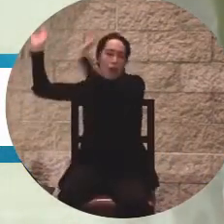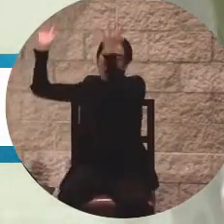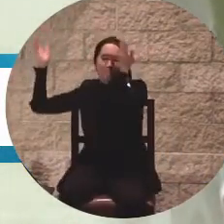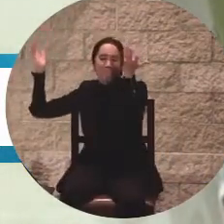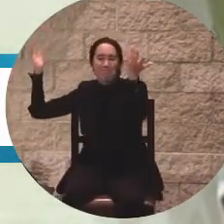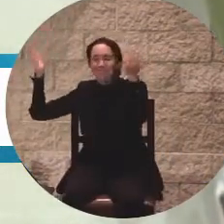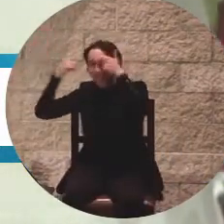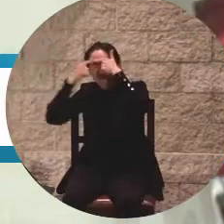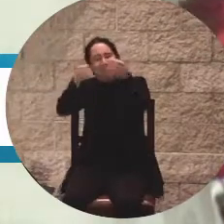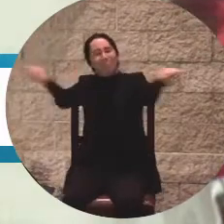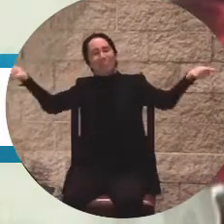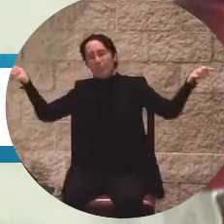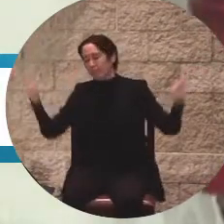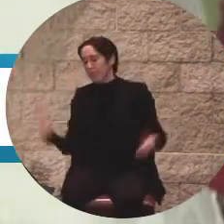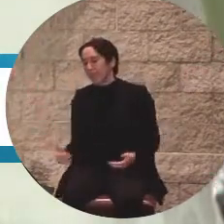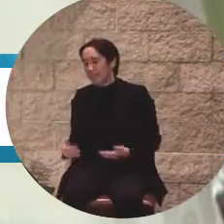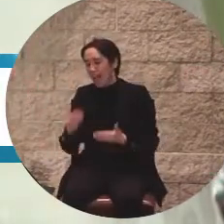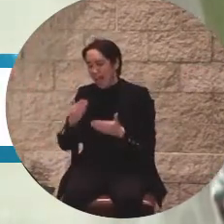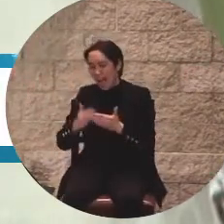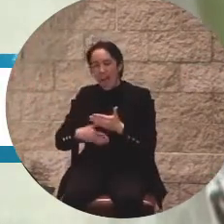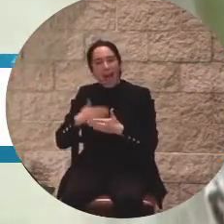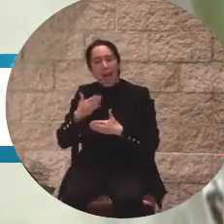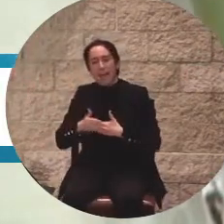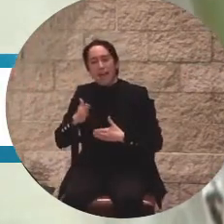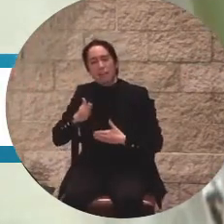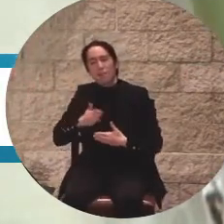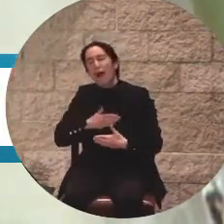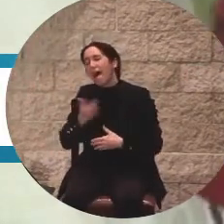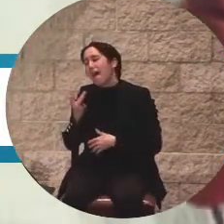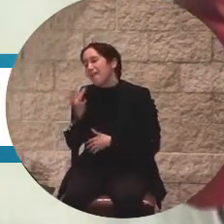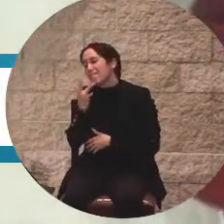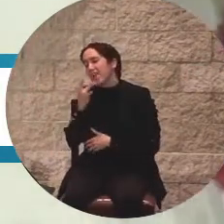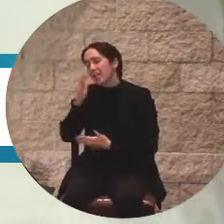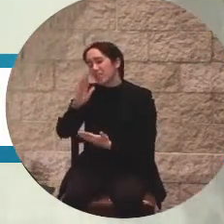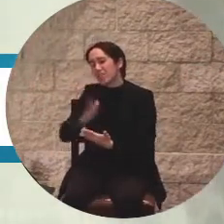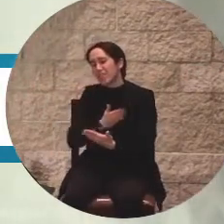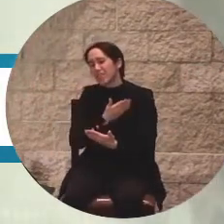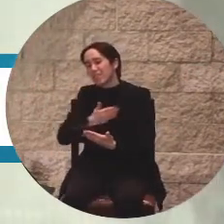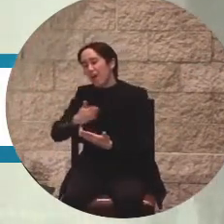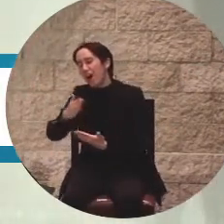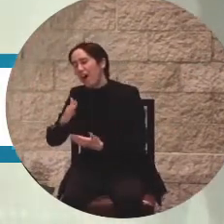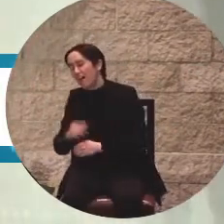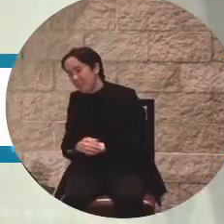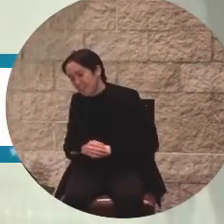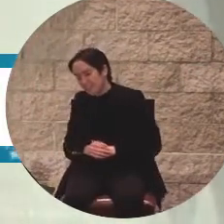the verse into it, and then we want to pretend we can hear you singing along.